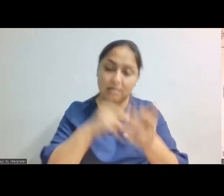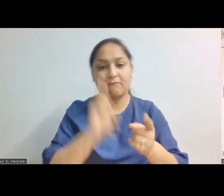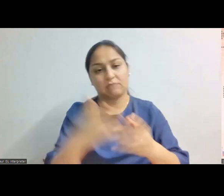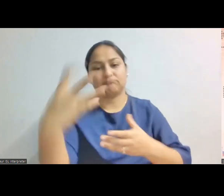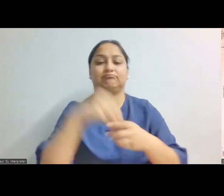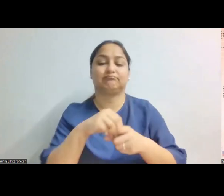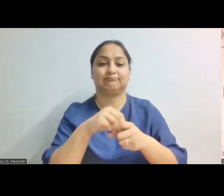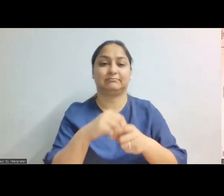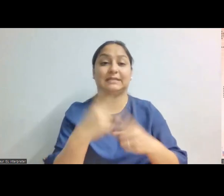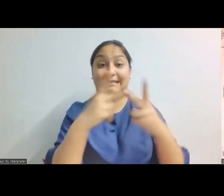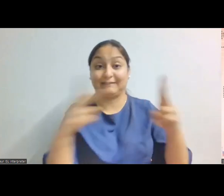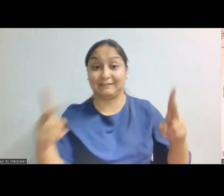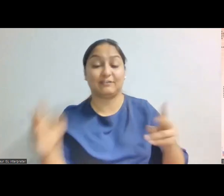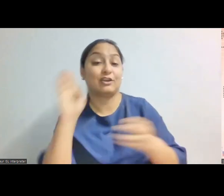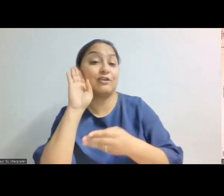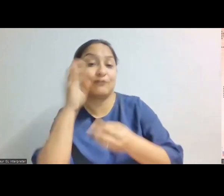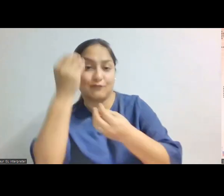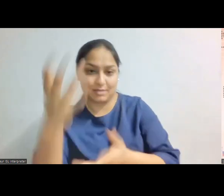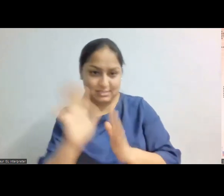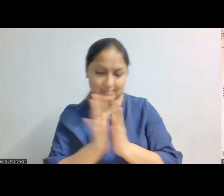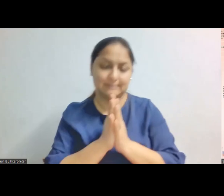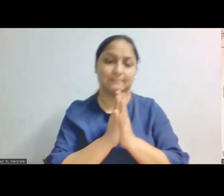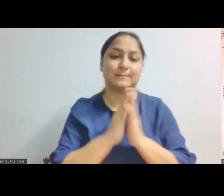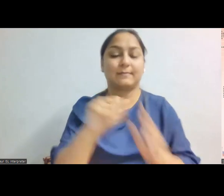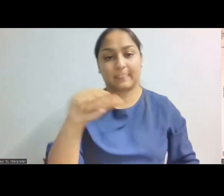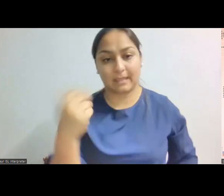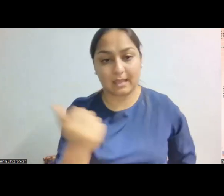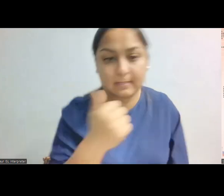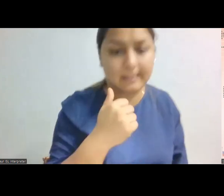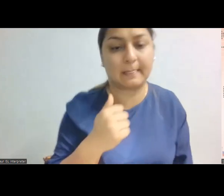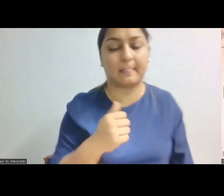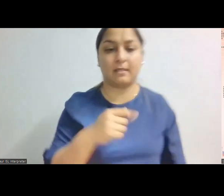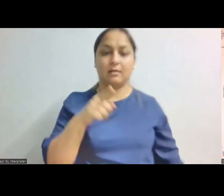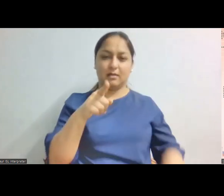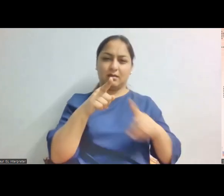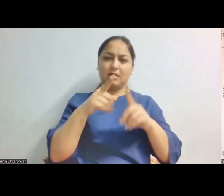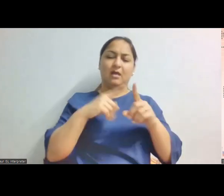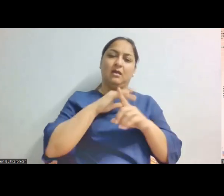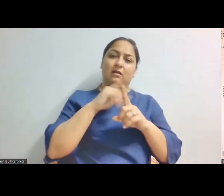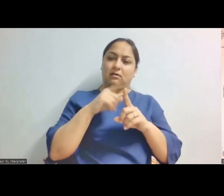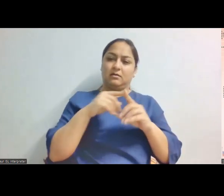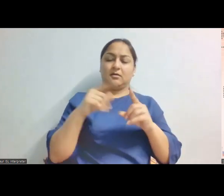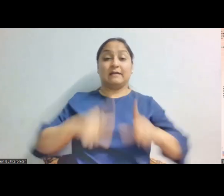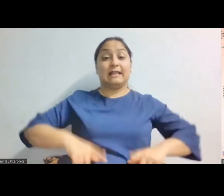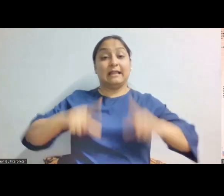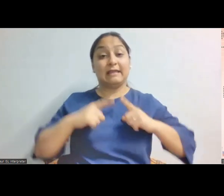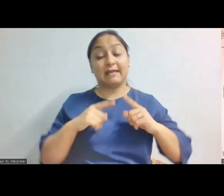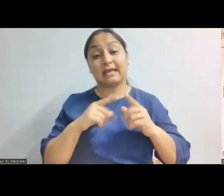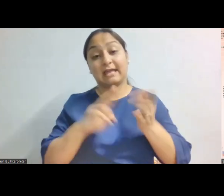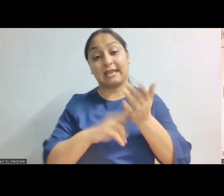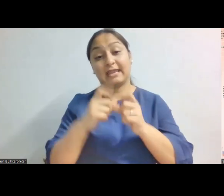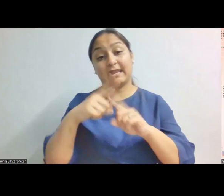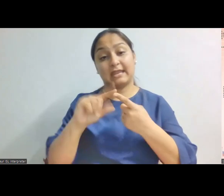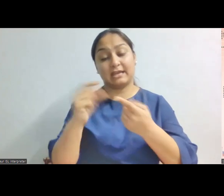information. The other is related to that, it was around the limiting nature of our definitions of